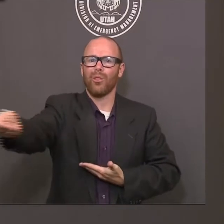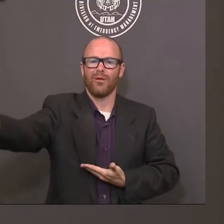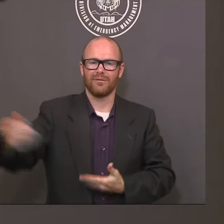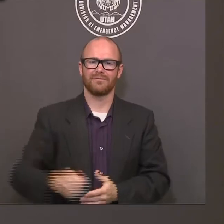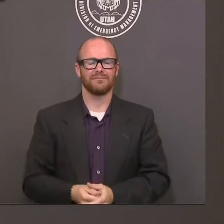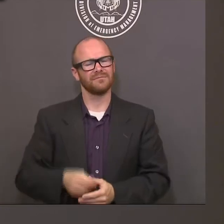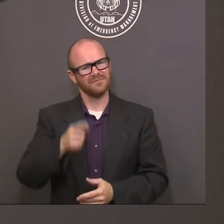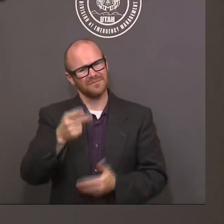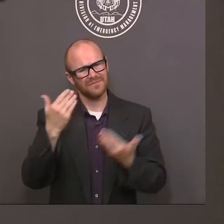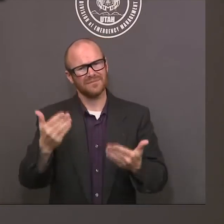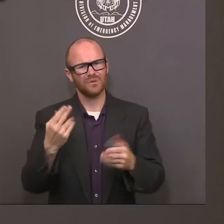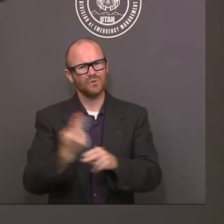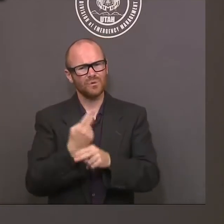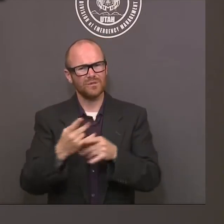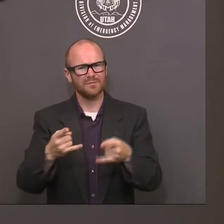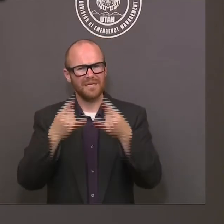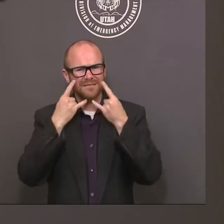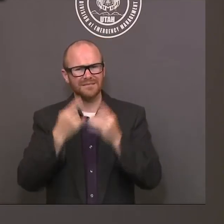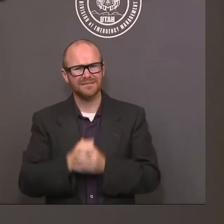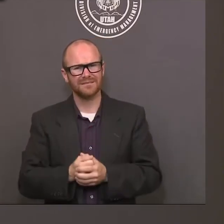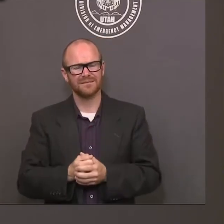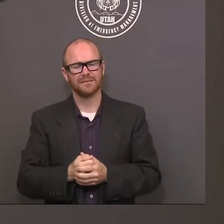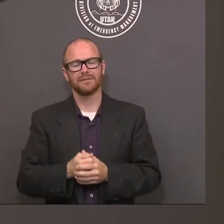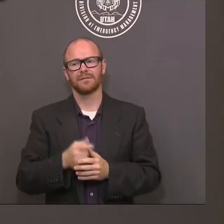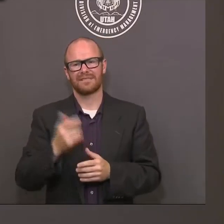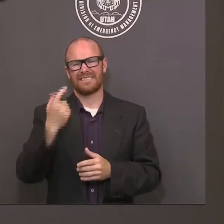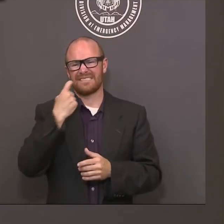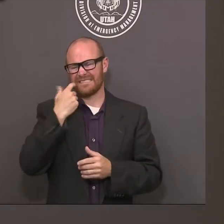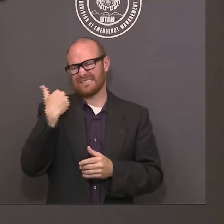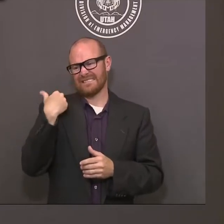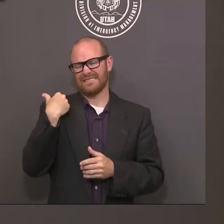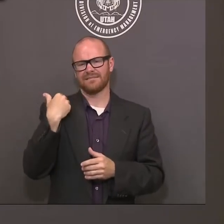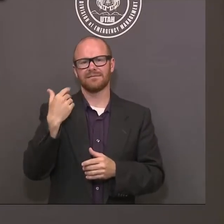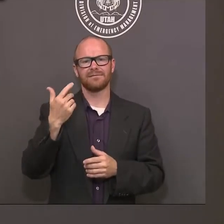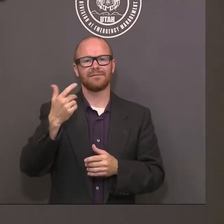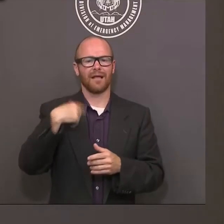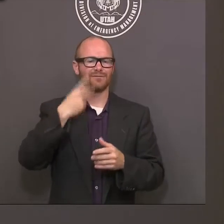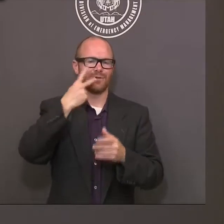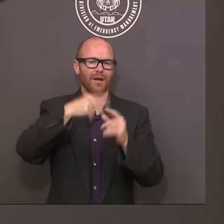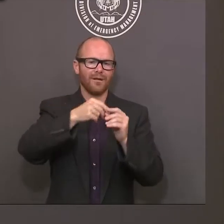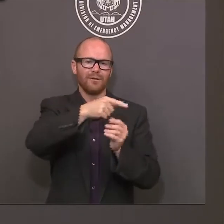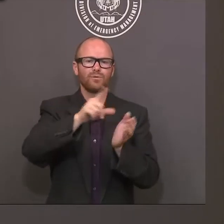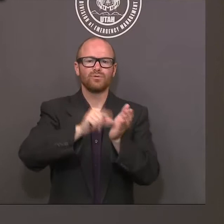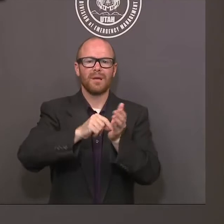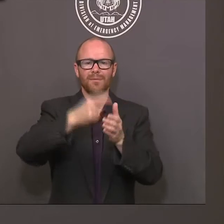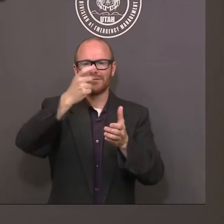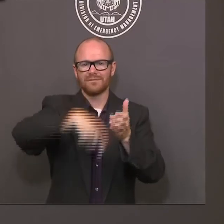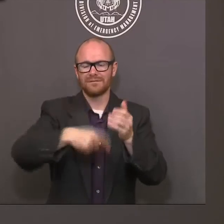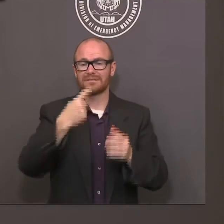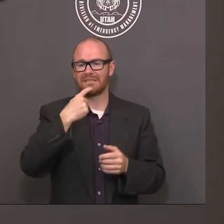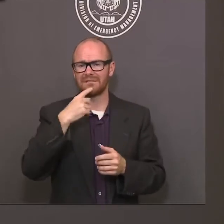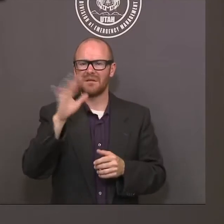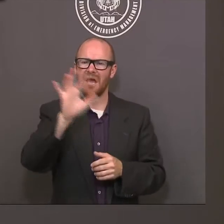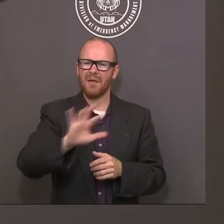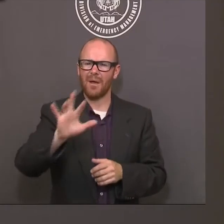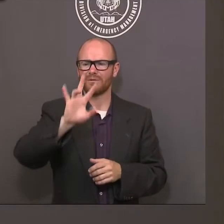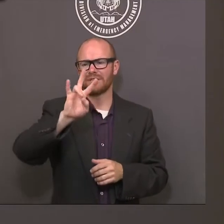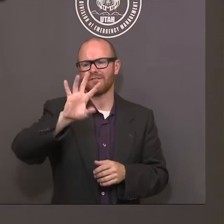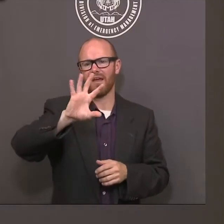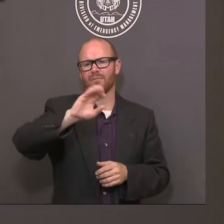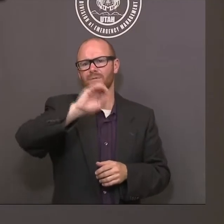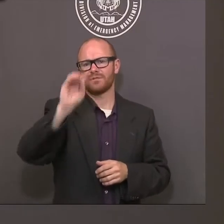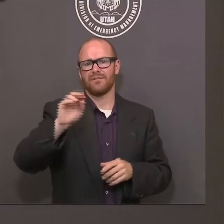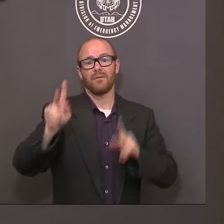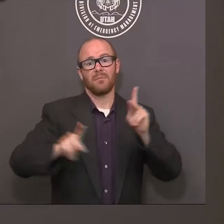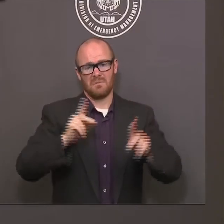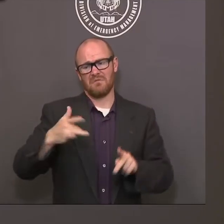neighbors, you should wear a mask. There was a poll done here not too long ago that I saw in the paper just the other day that said 75% of the people of Utah